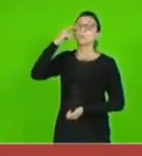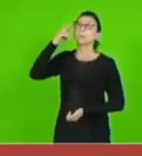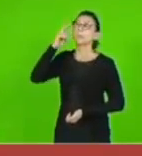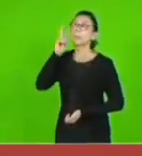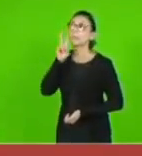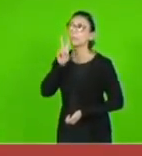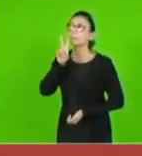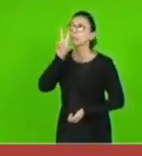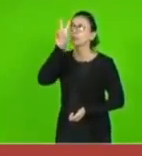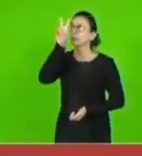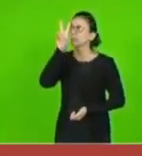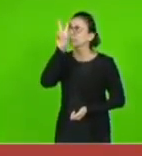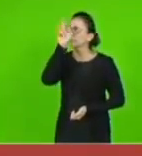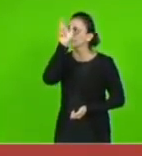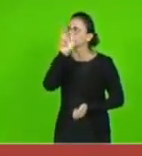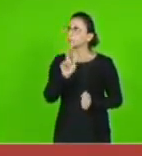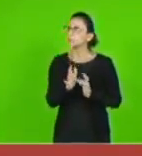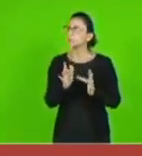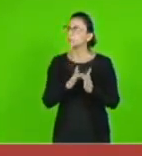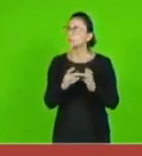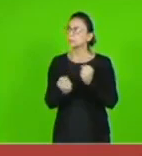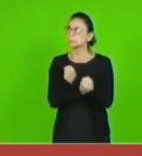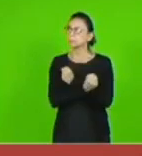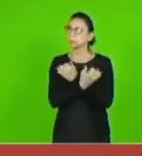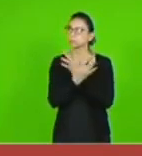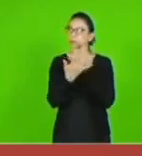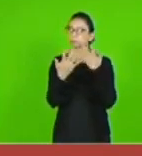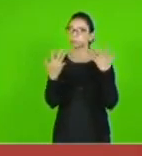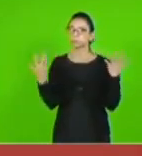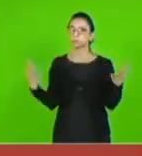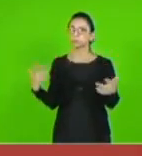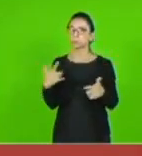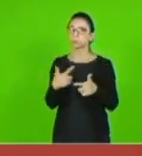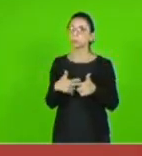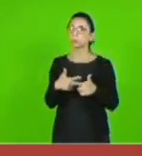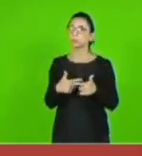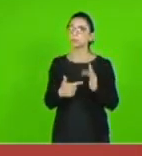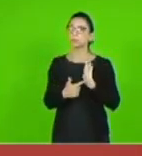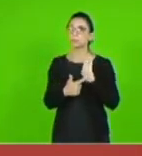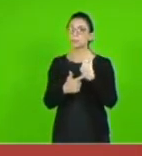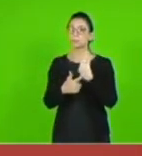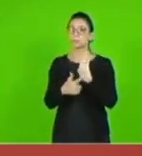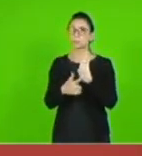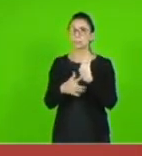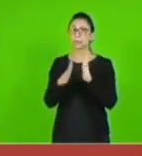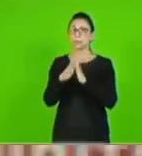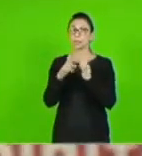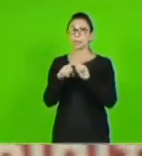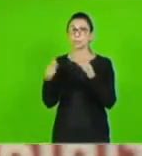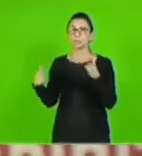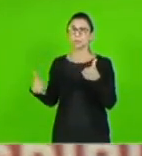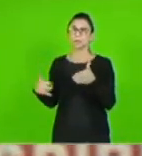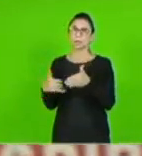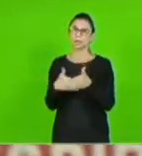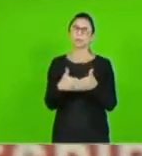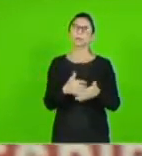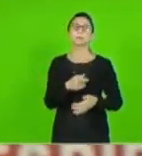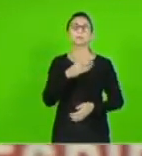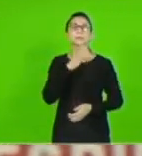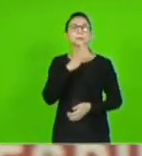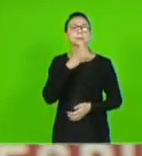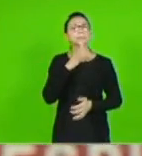And he had a vision, he had this vision, and in the vision, the name of the Lord was glorified.